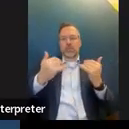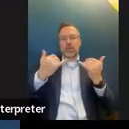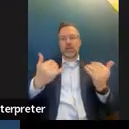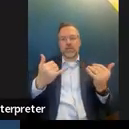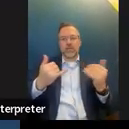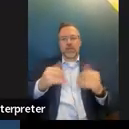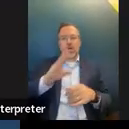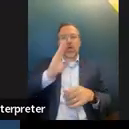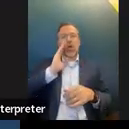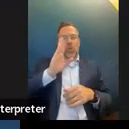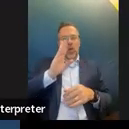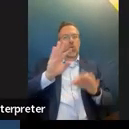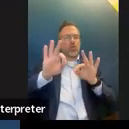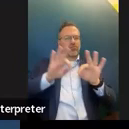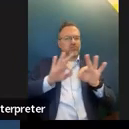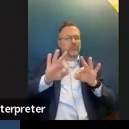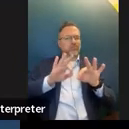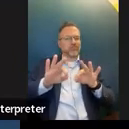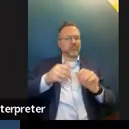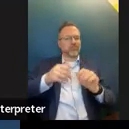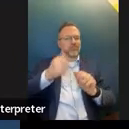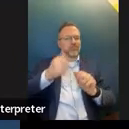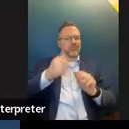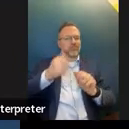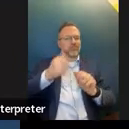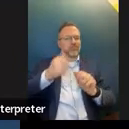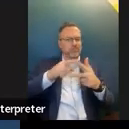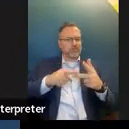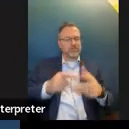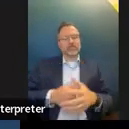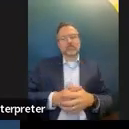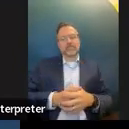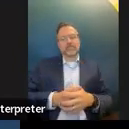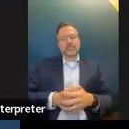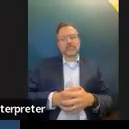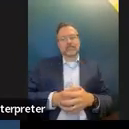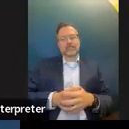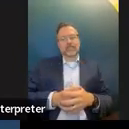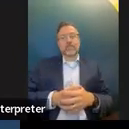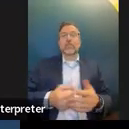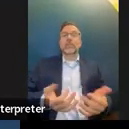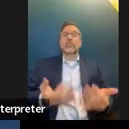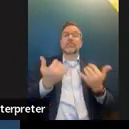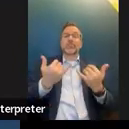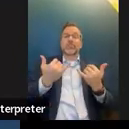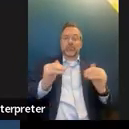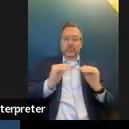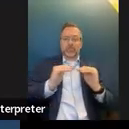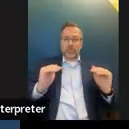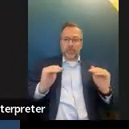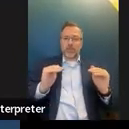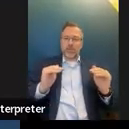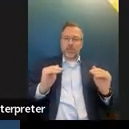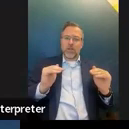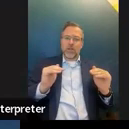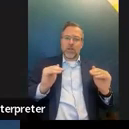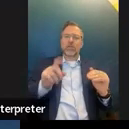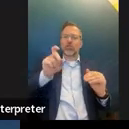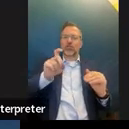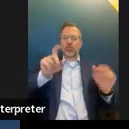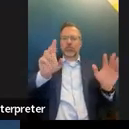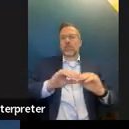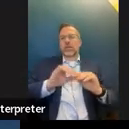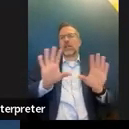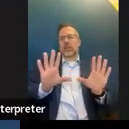order. So your present level should be understandable to the whole team, including